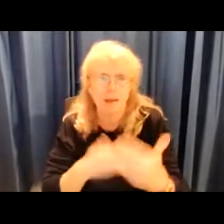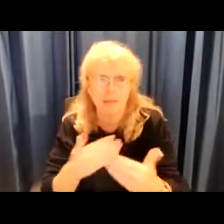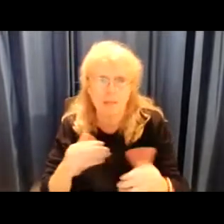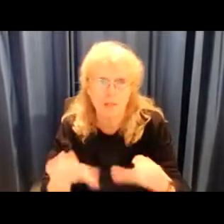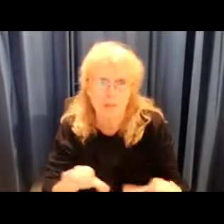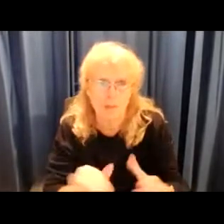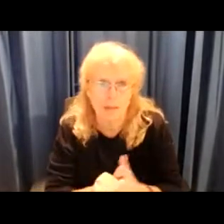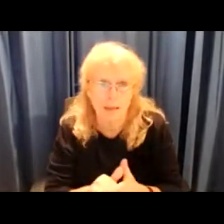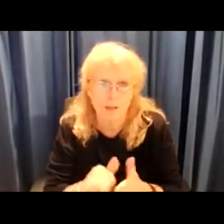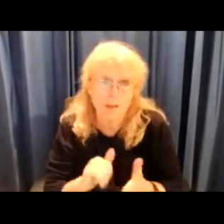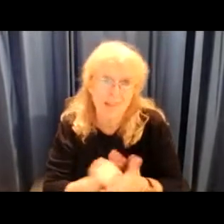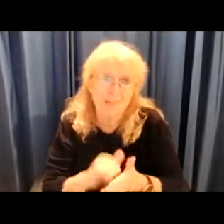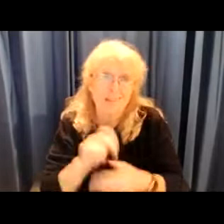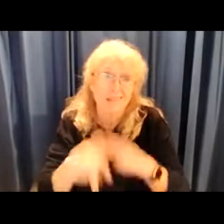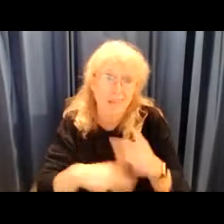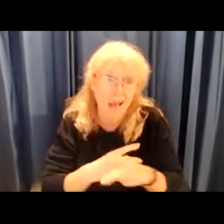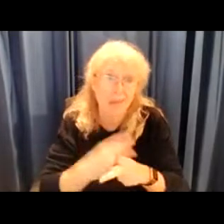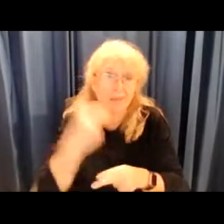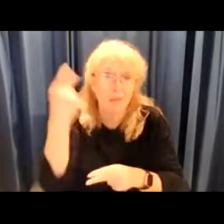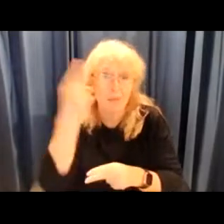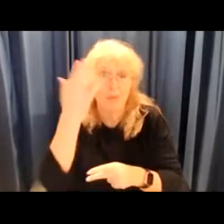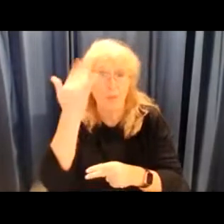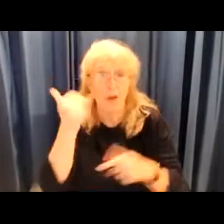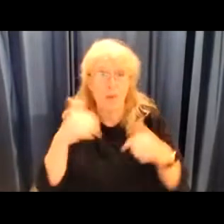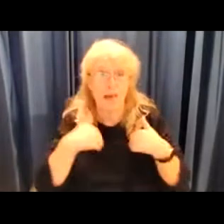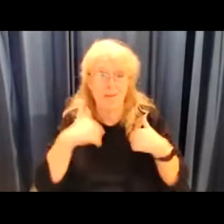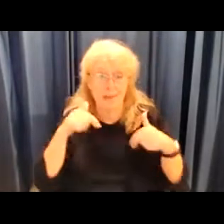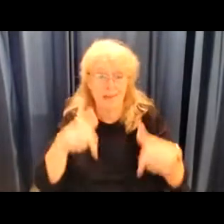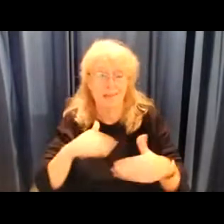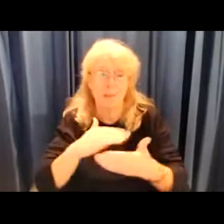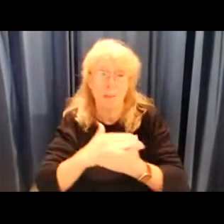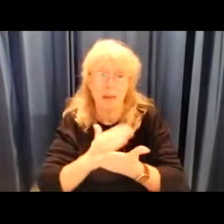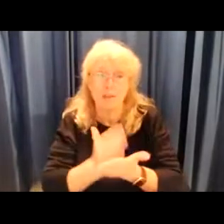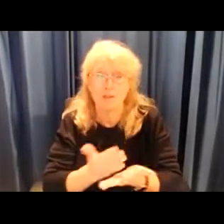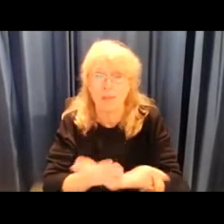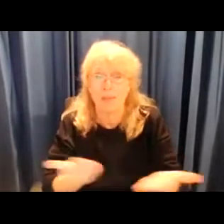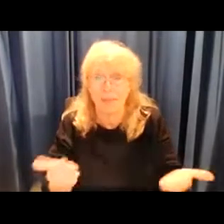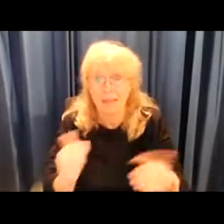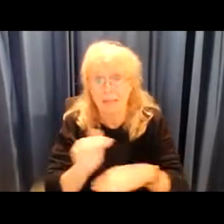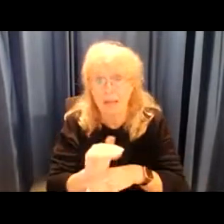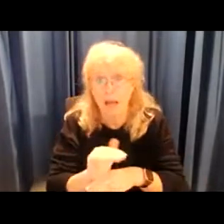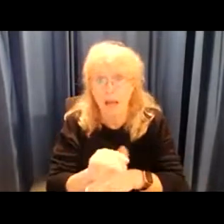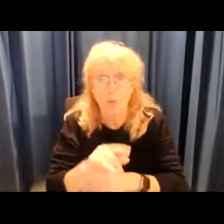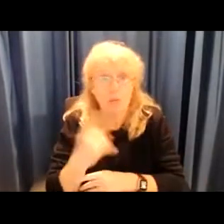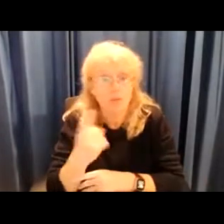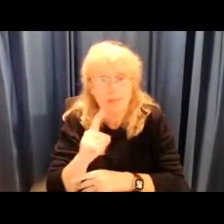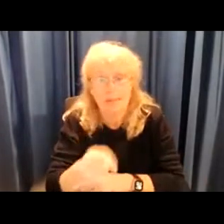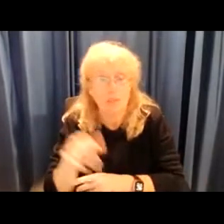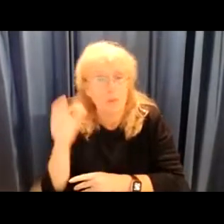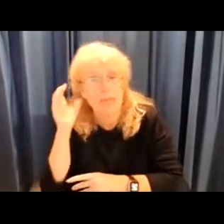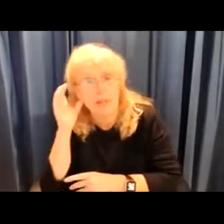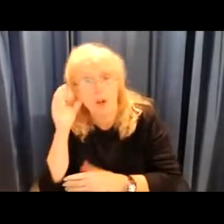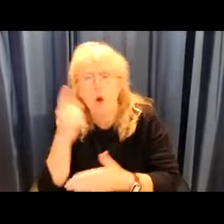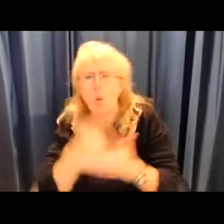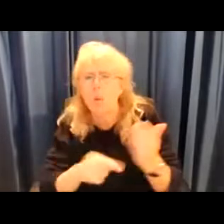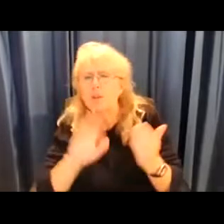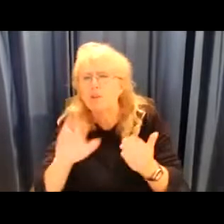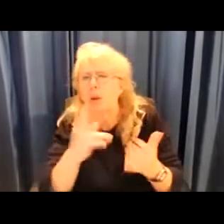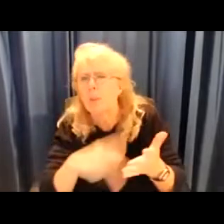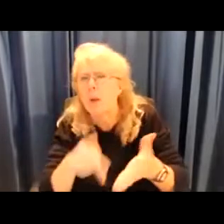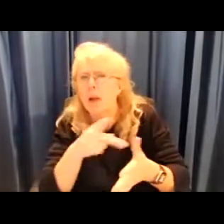reason why we're having this budget thing tonight, was we just need to hear what's your priorities and how do we best go